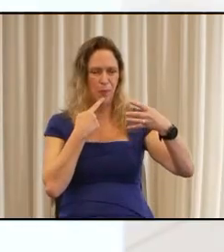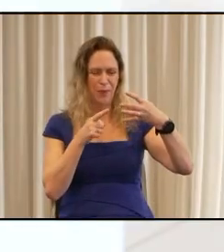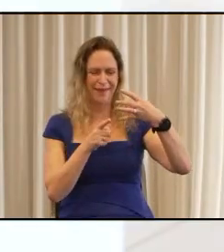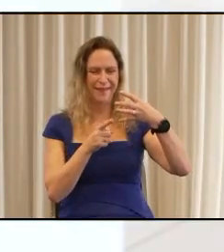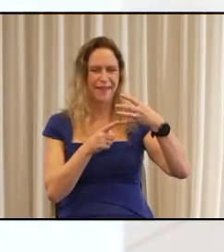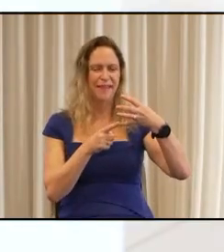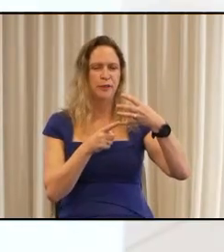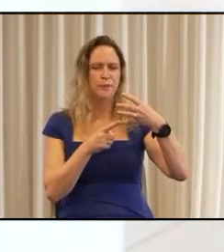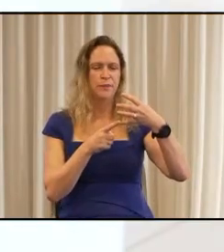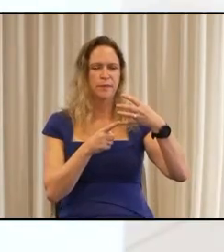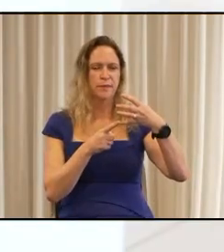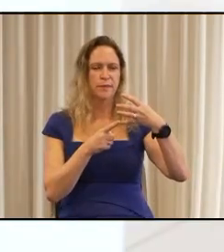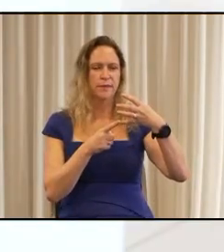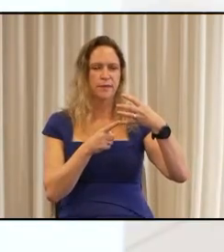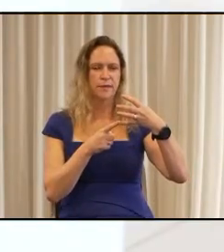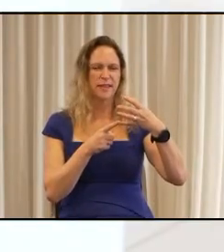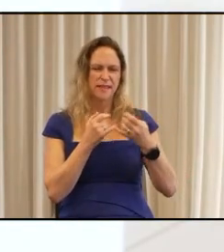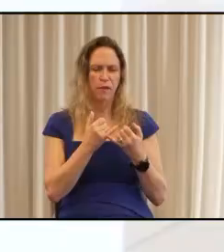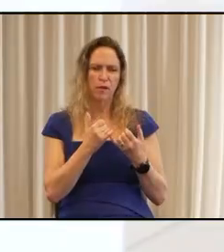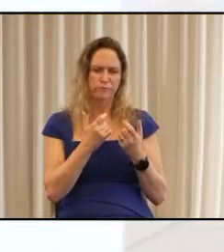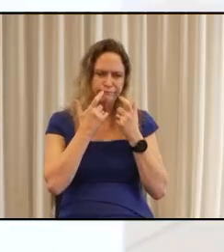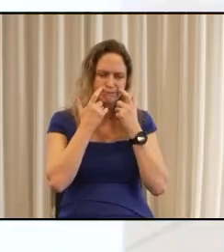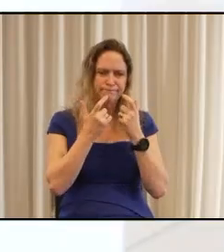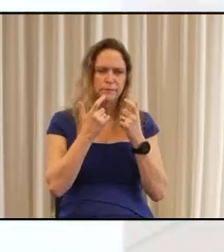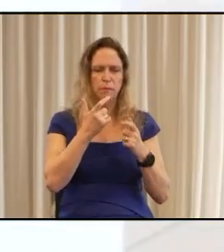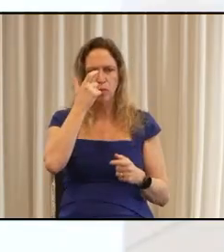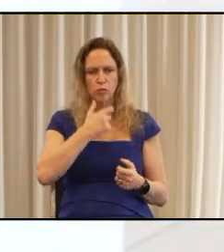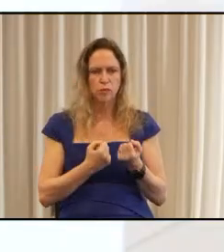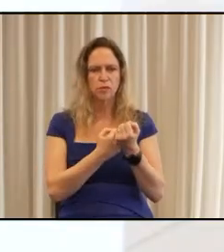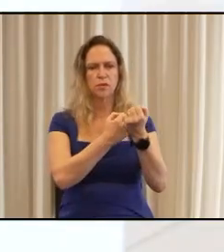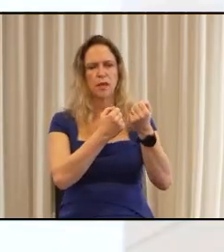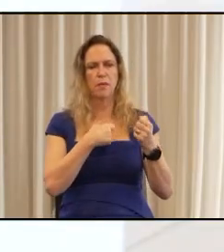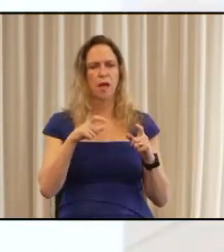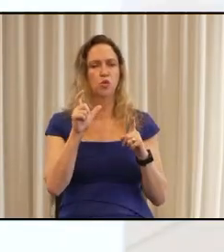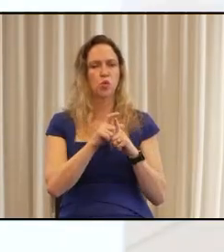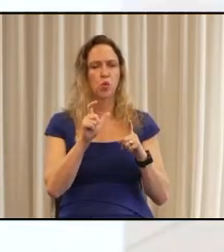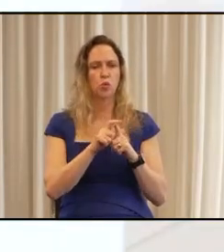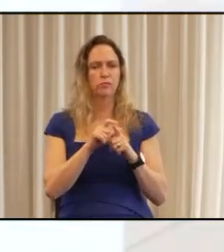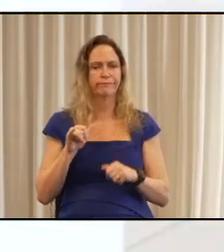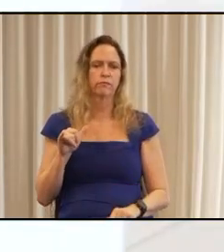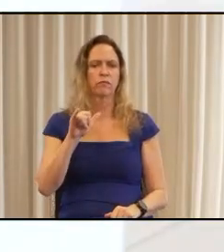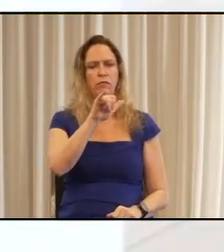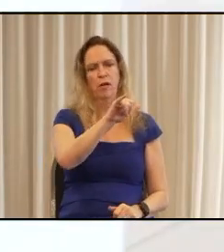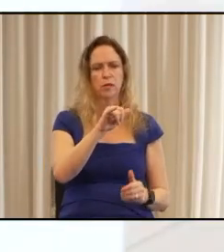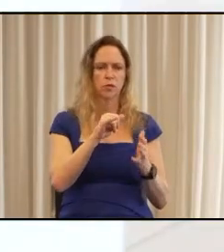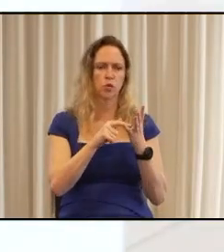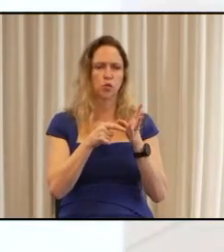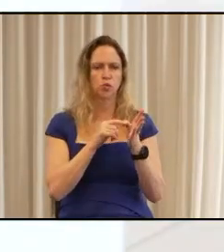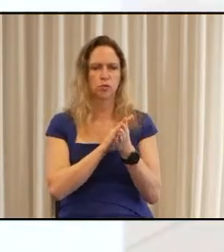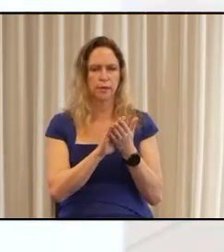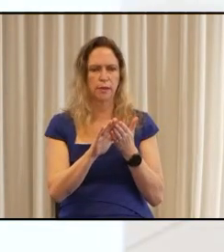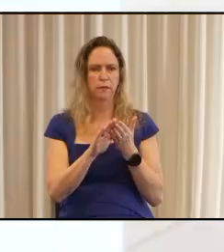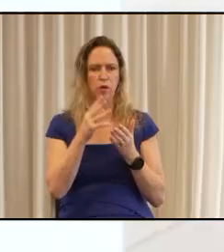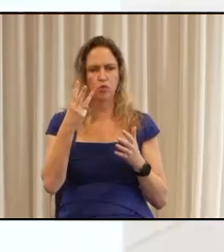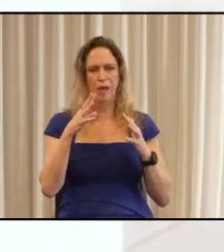main caring person, and my daughter Bronwyn to go to Utah for about